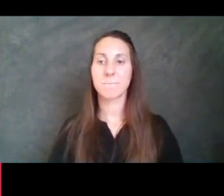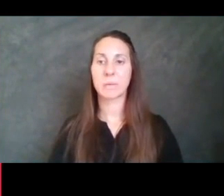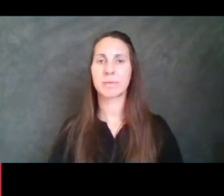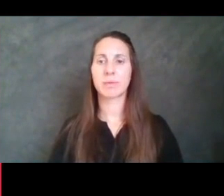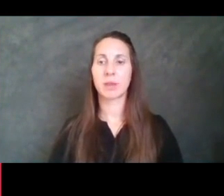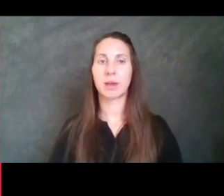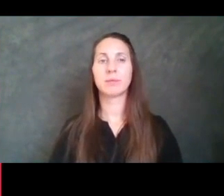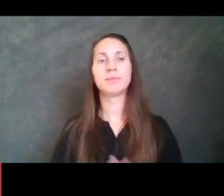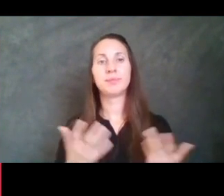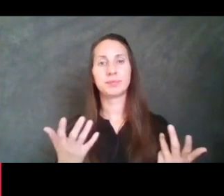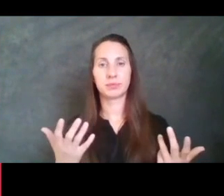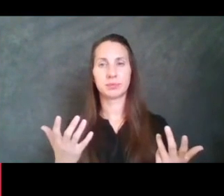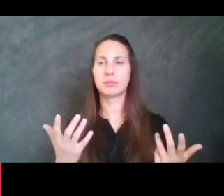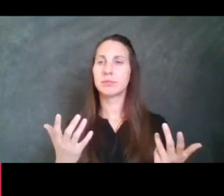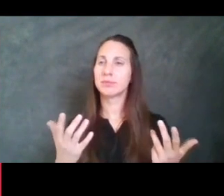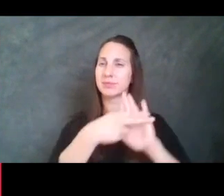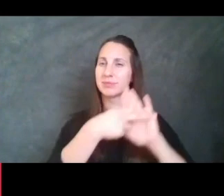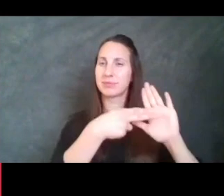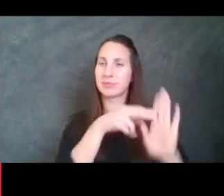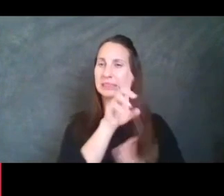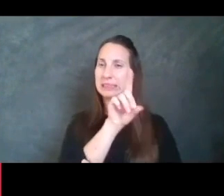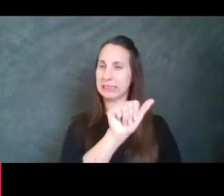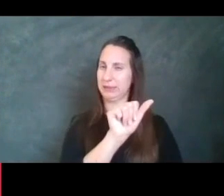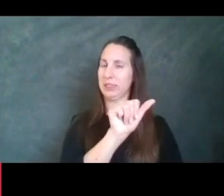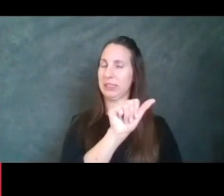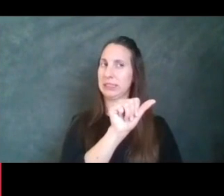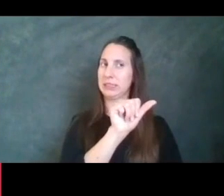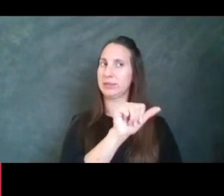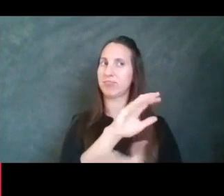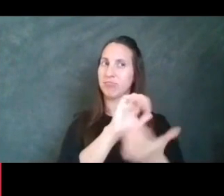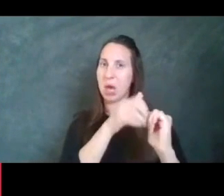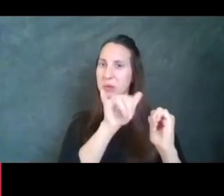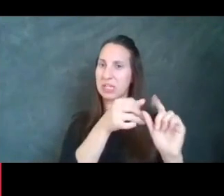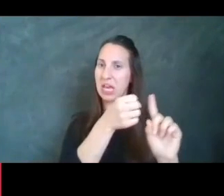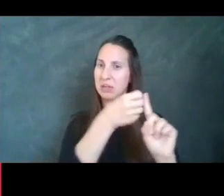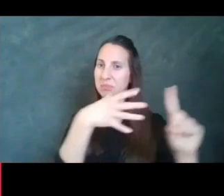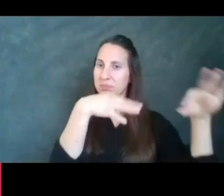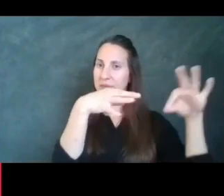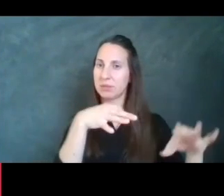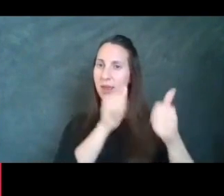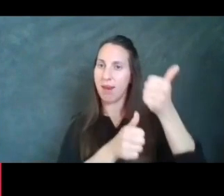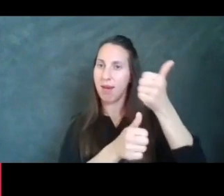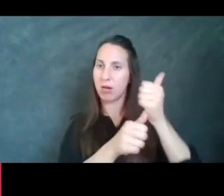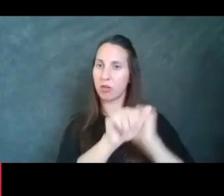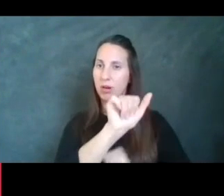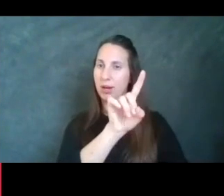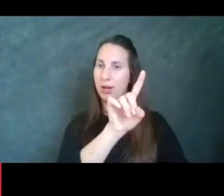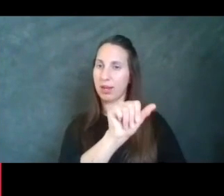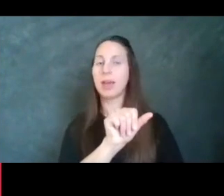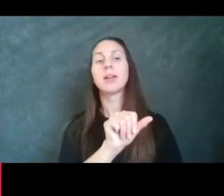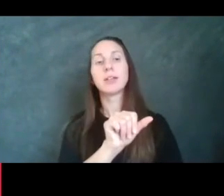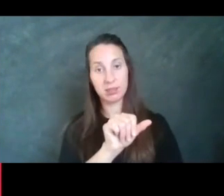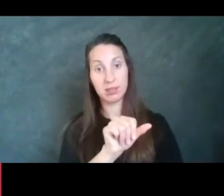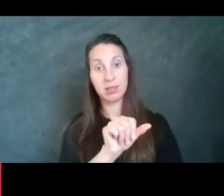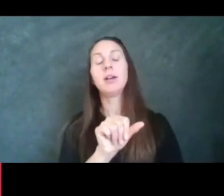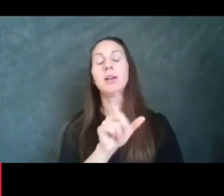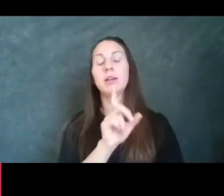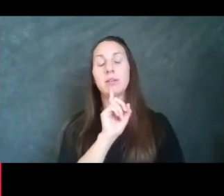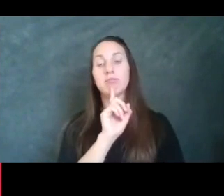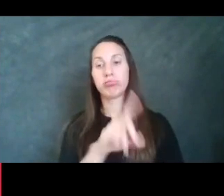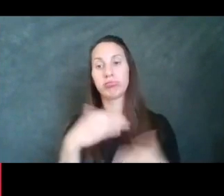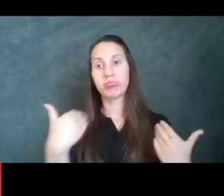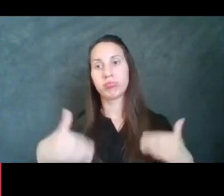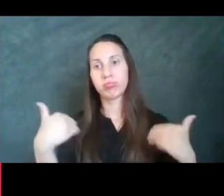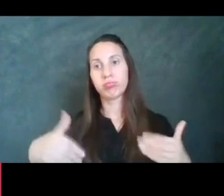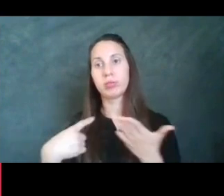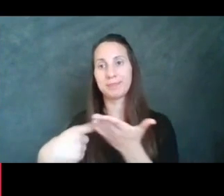So how disability is defined under the ADA has been litigated so